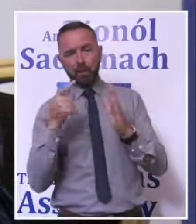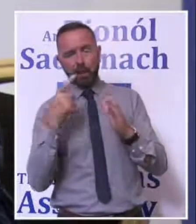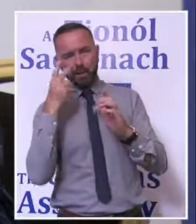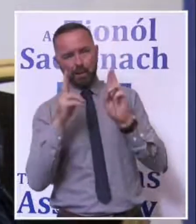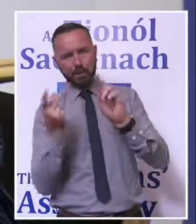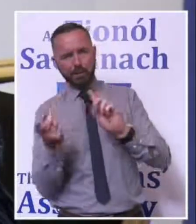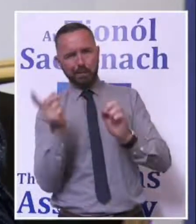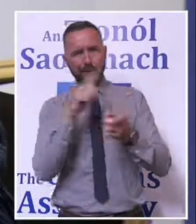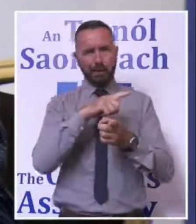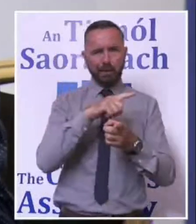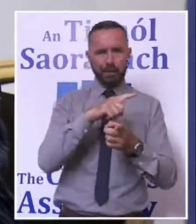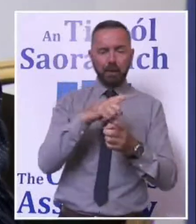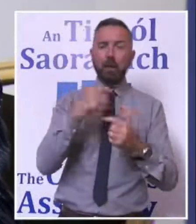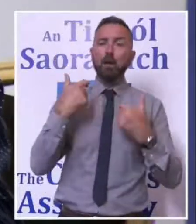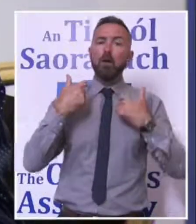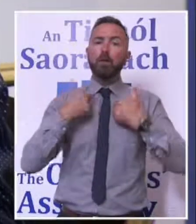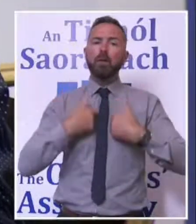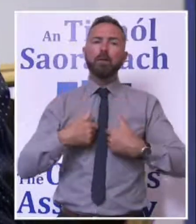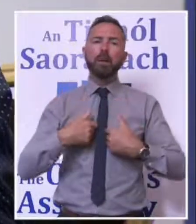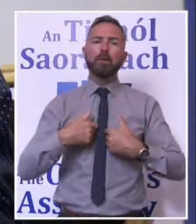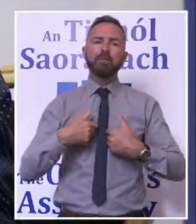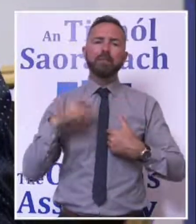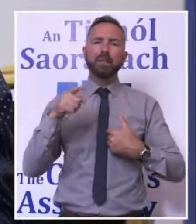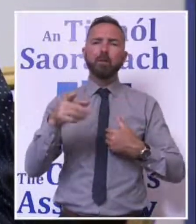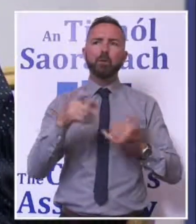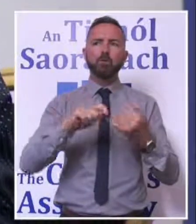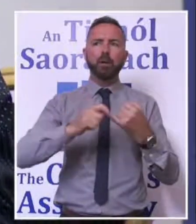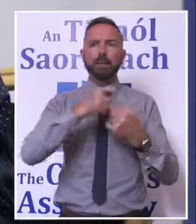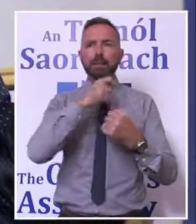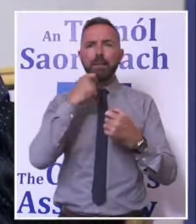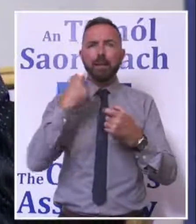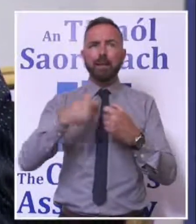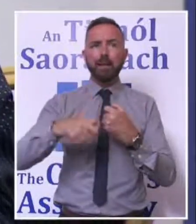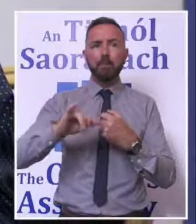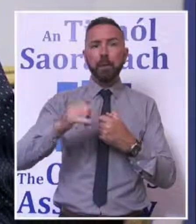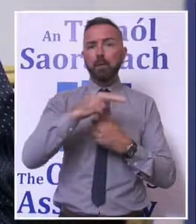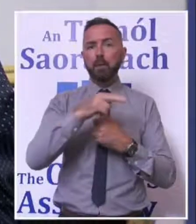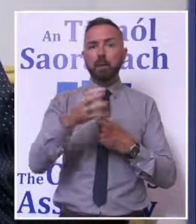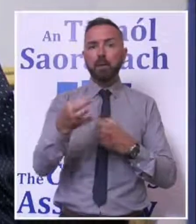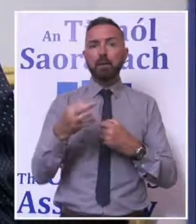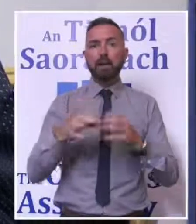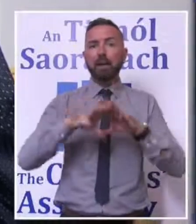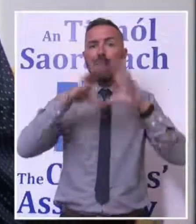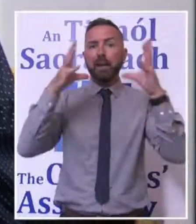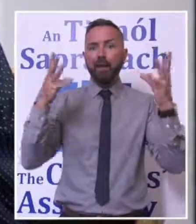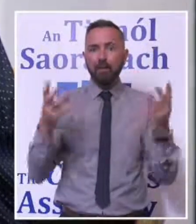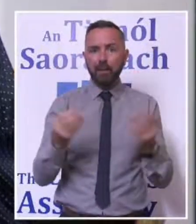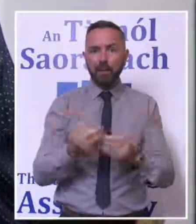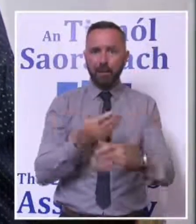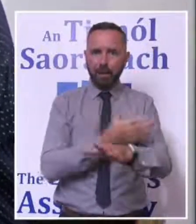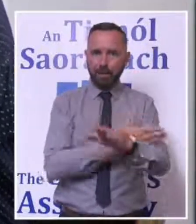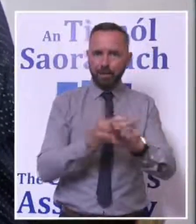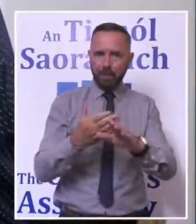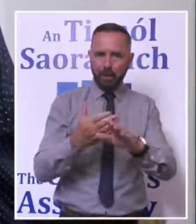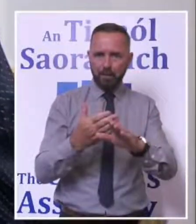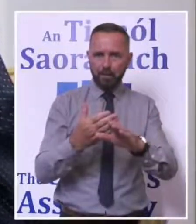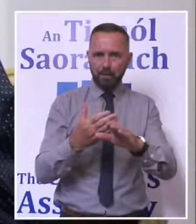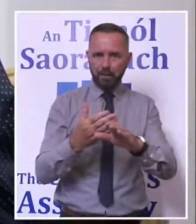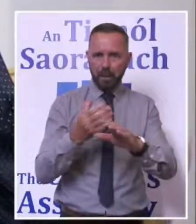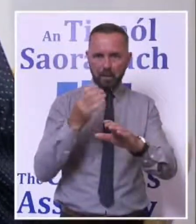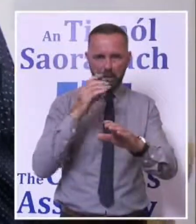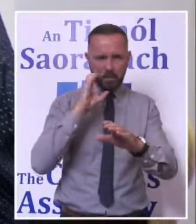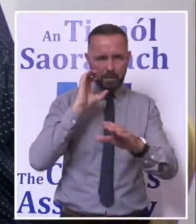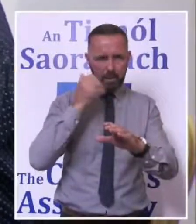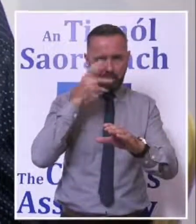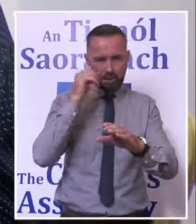to was the idea that we may not get everything initially. So I think they were kind of